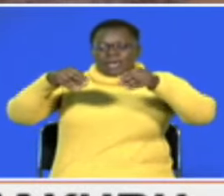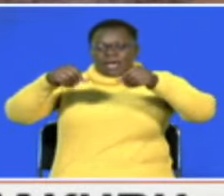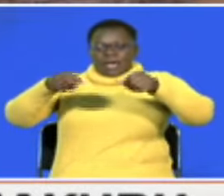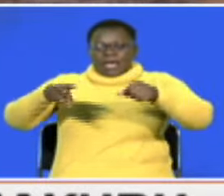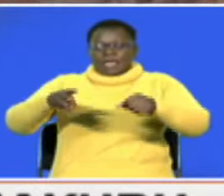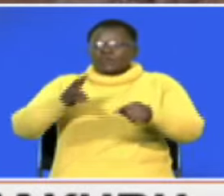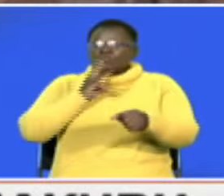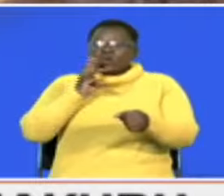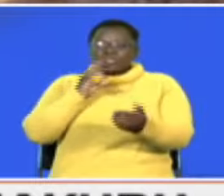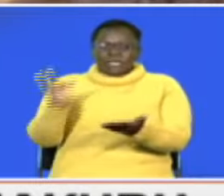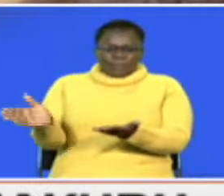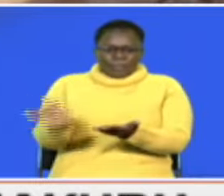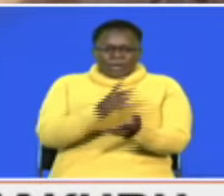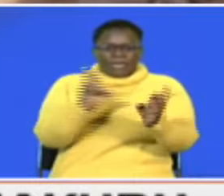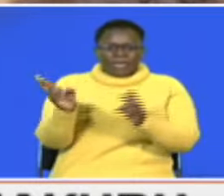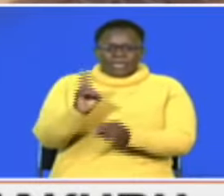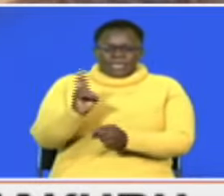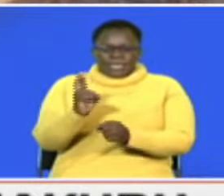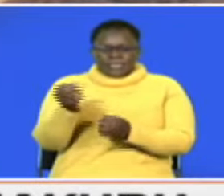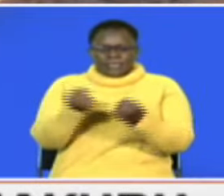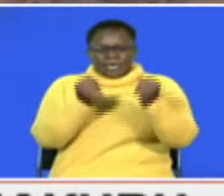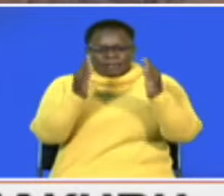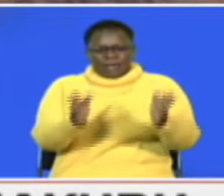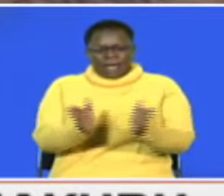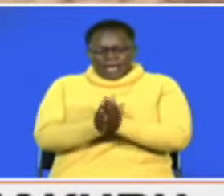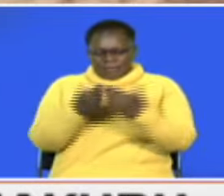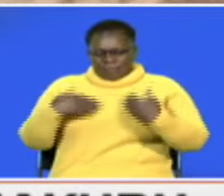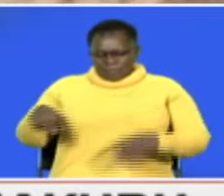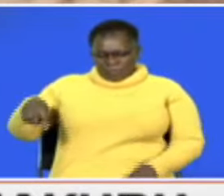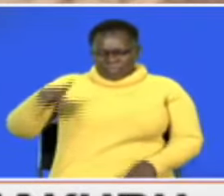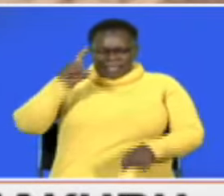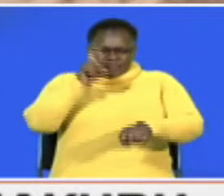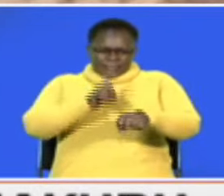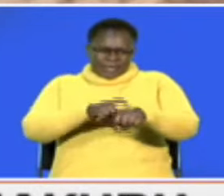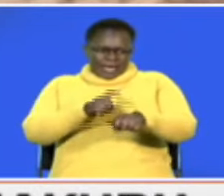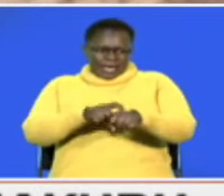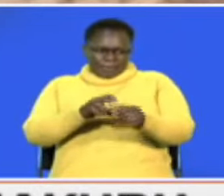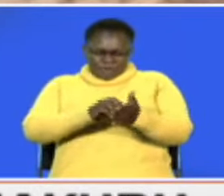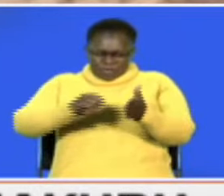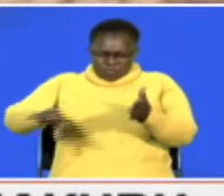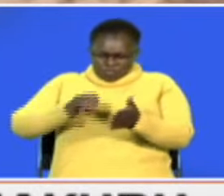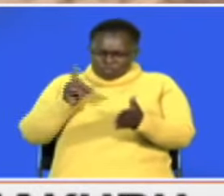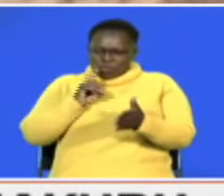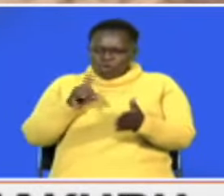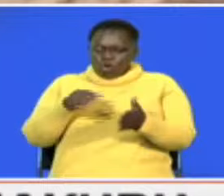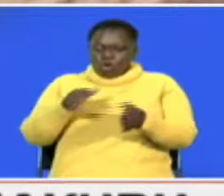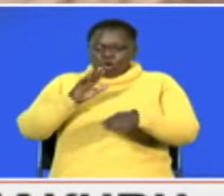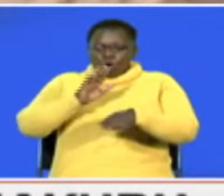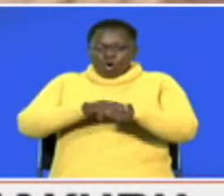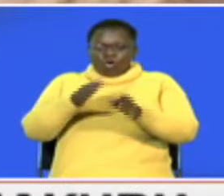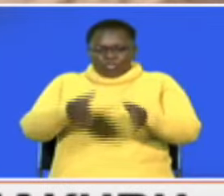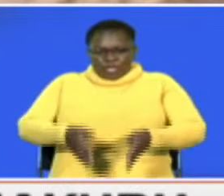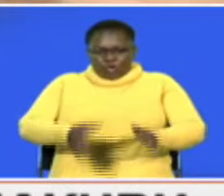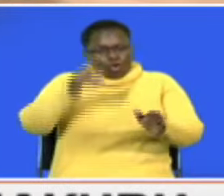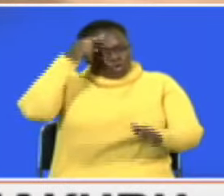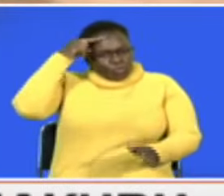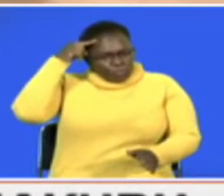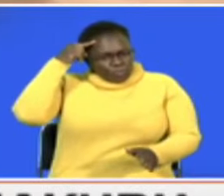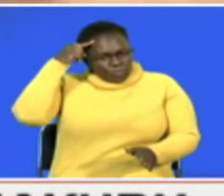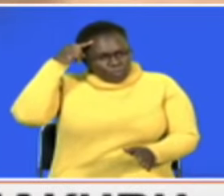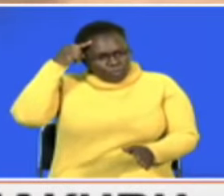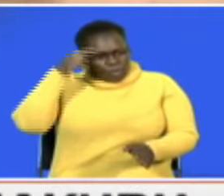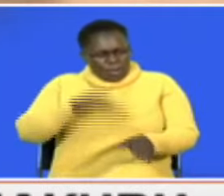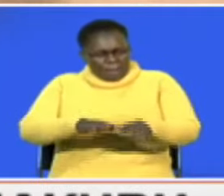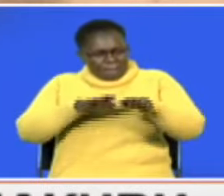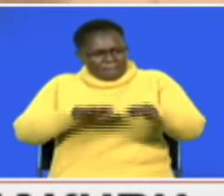washed onto the road, endangering both motorists and passengers. Wakati tujatoa, inaenda kwa rami katikati, na ina cost